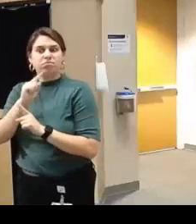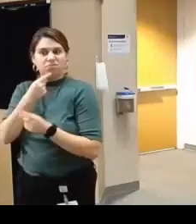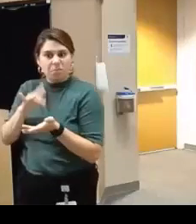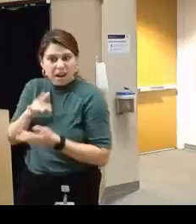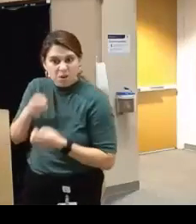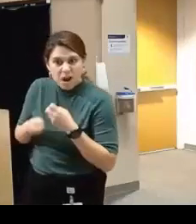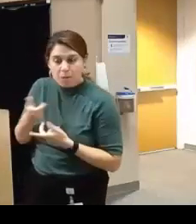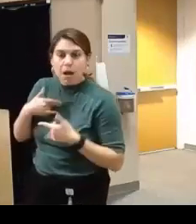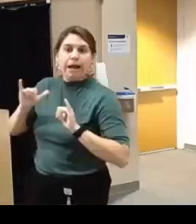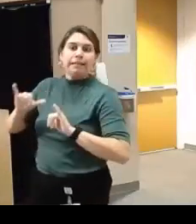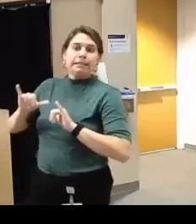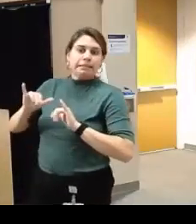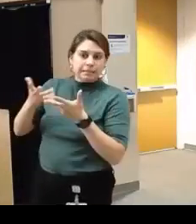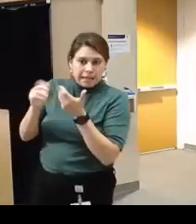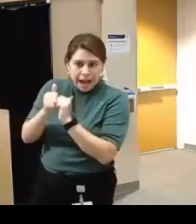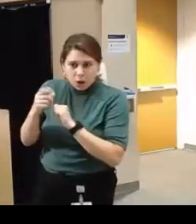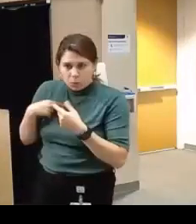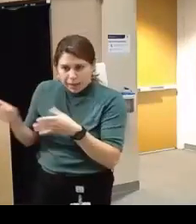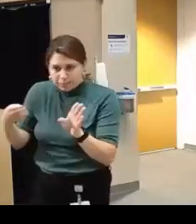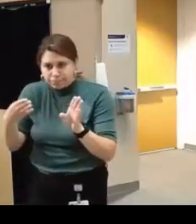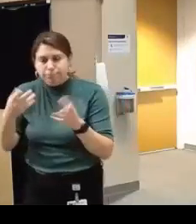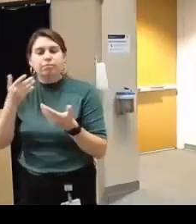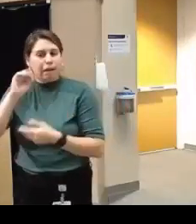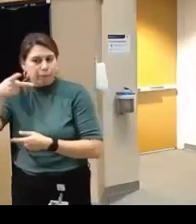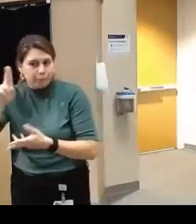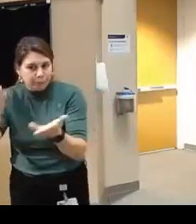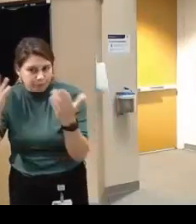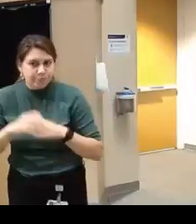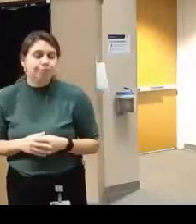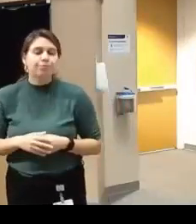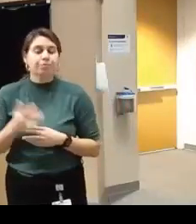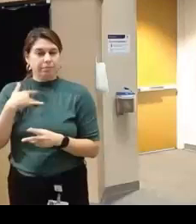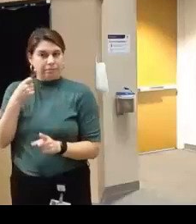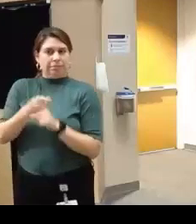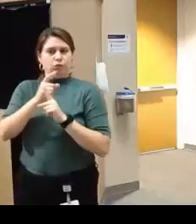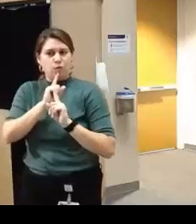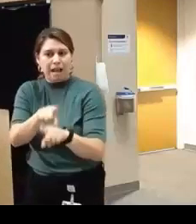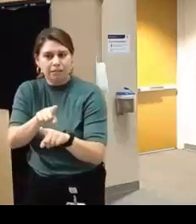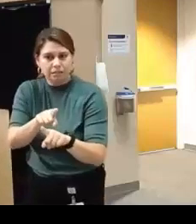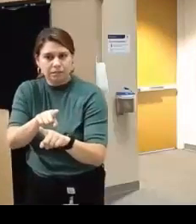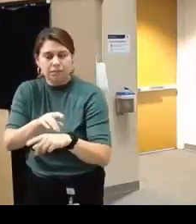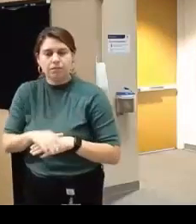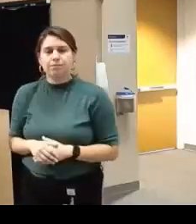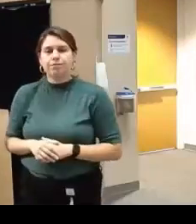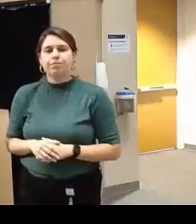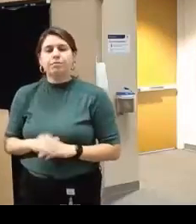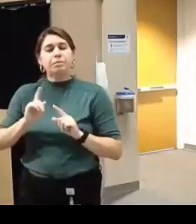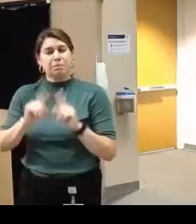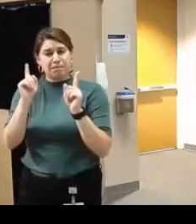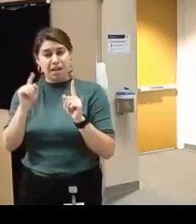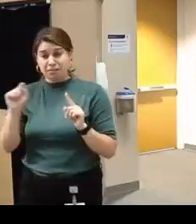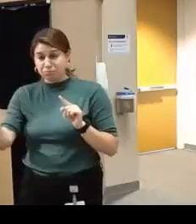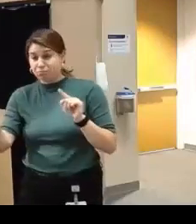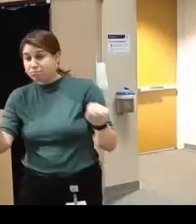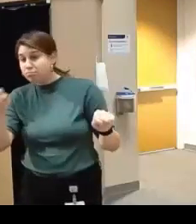need to figure out how to do this differently. Let's start thinking. But it's not really clear how similar and different all these units are